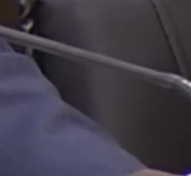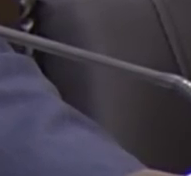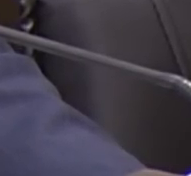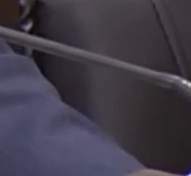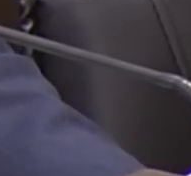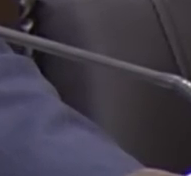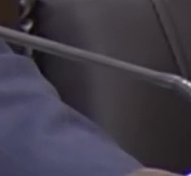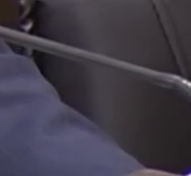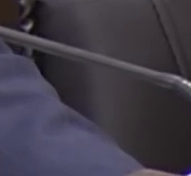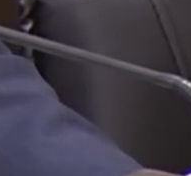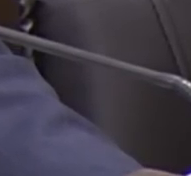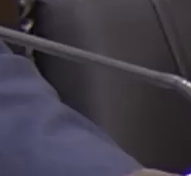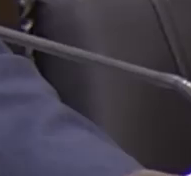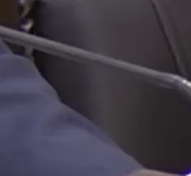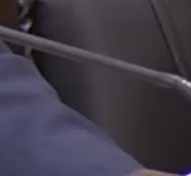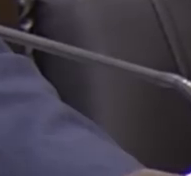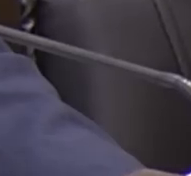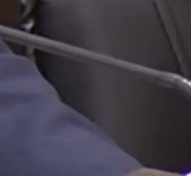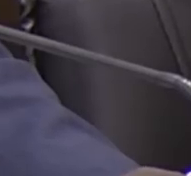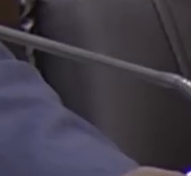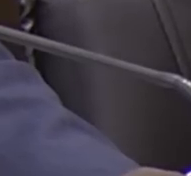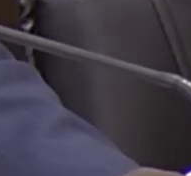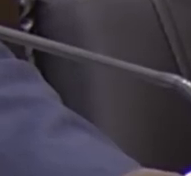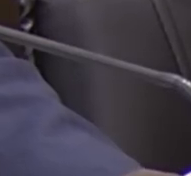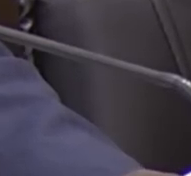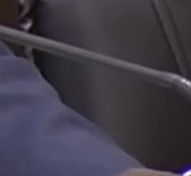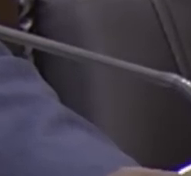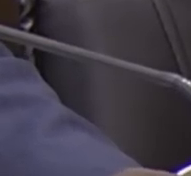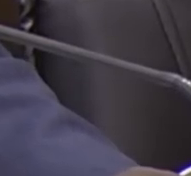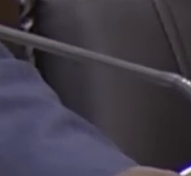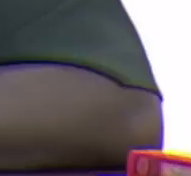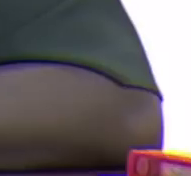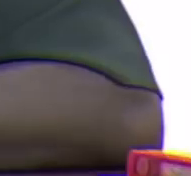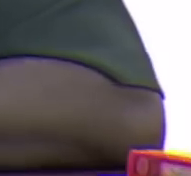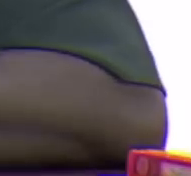Lieutenant Alhaji Kante at the time, where did he go for training?